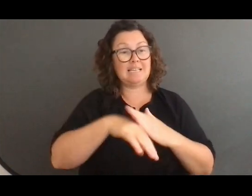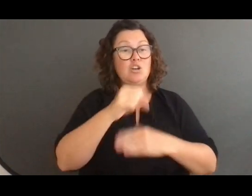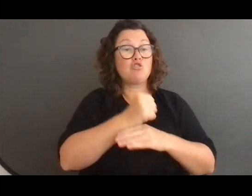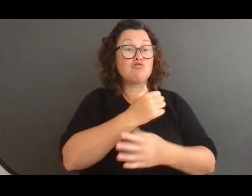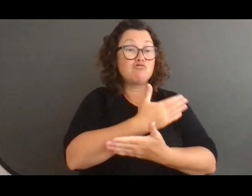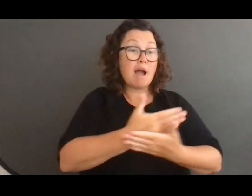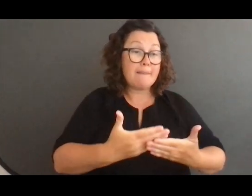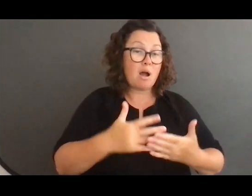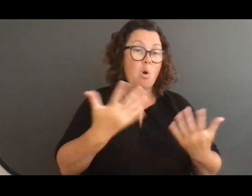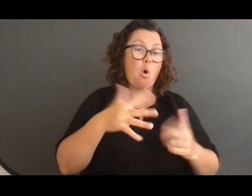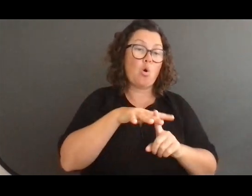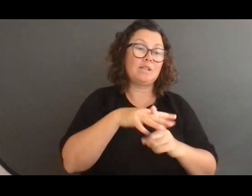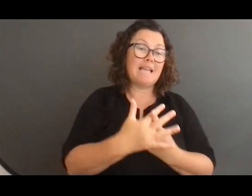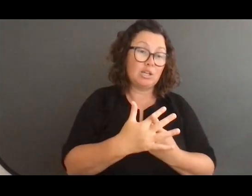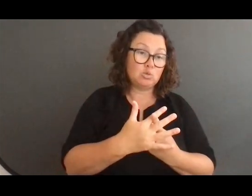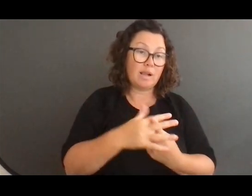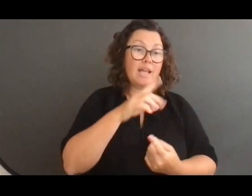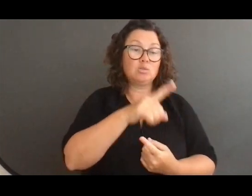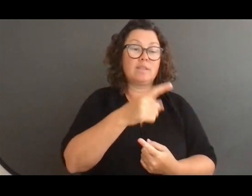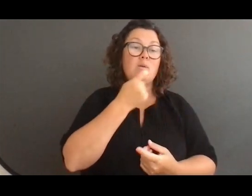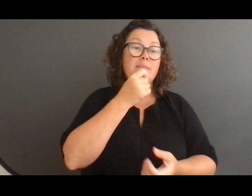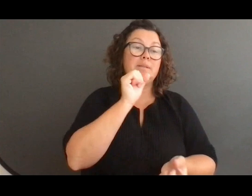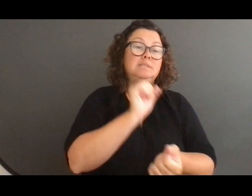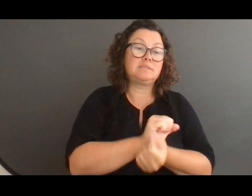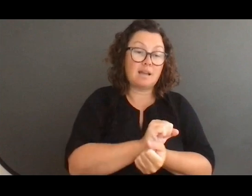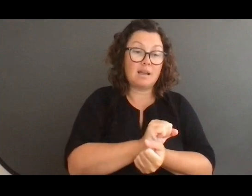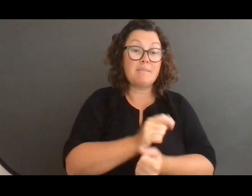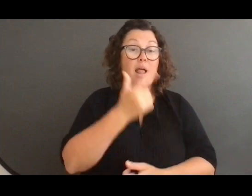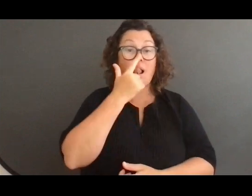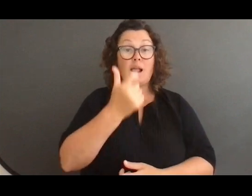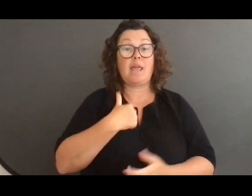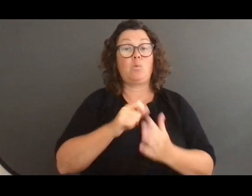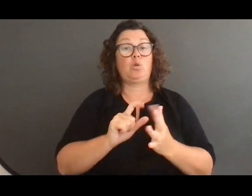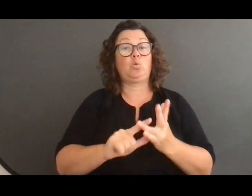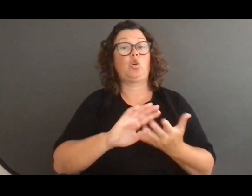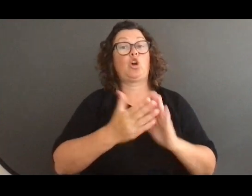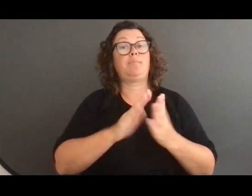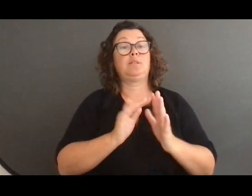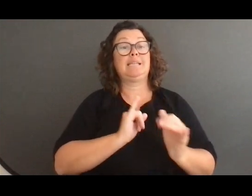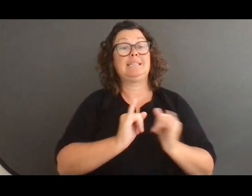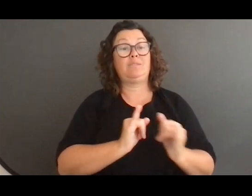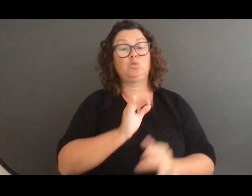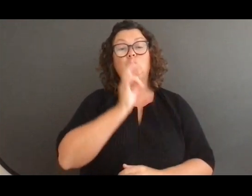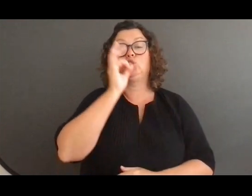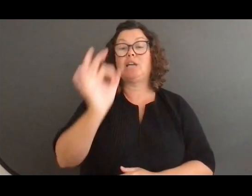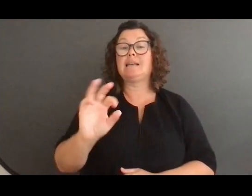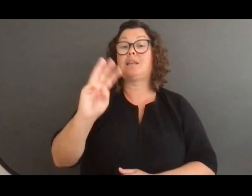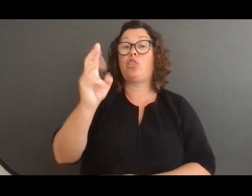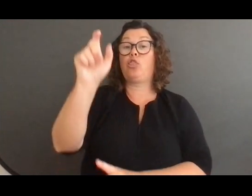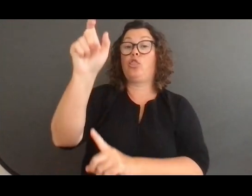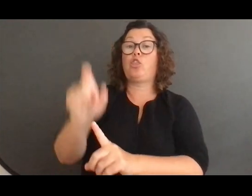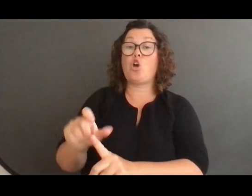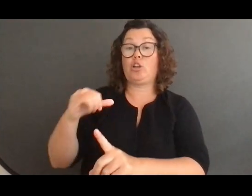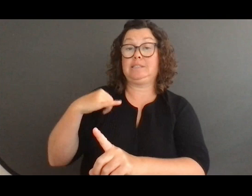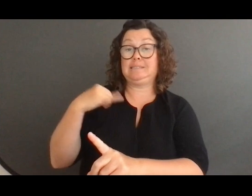luckily, we were doing community interviews at this time. So she was able to ask a third staff member for their advice, and they eventually sat down and found